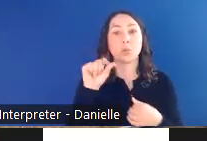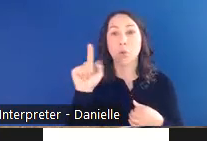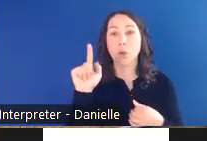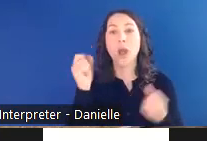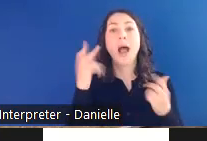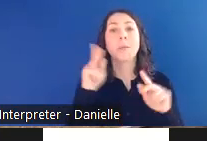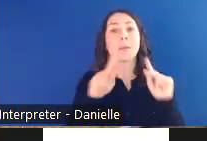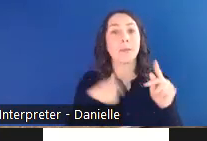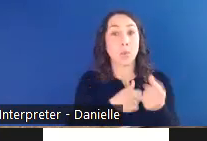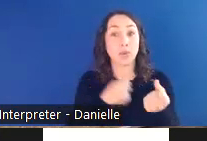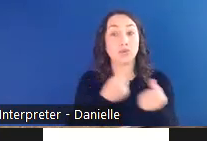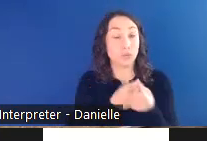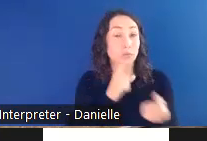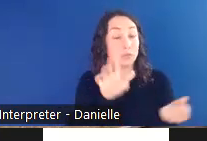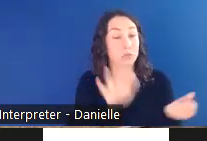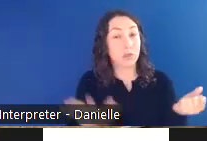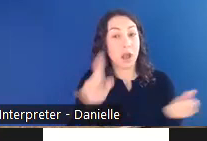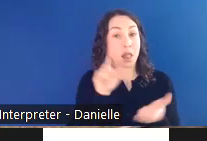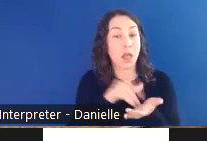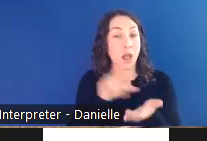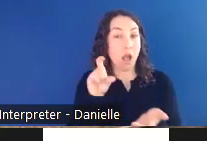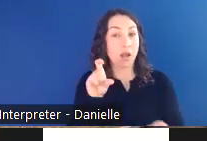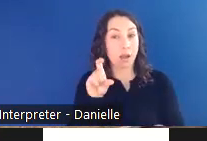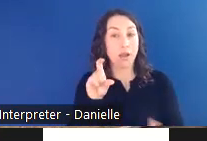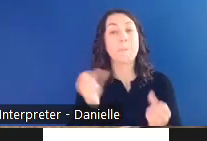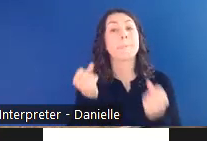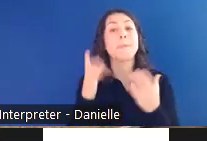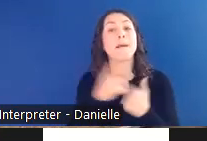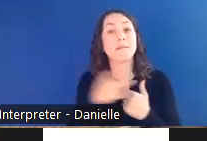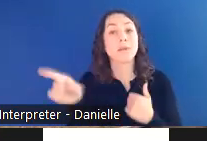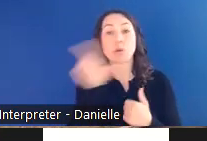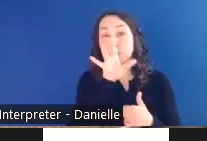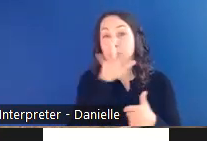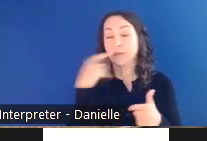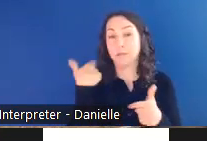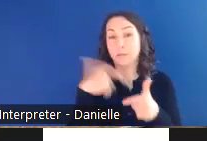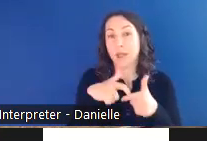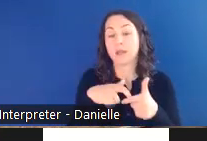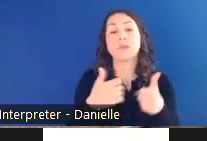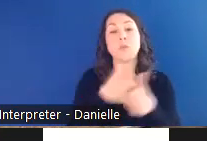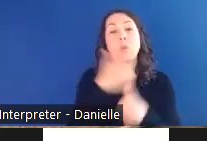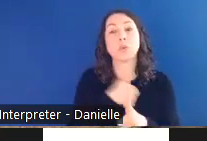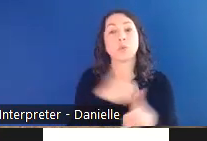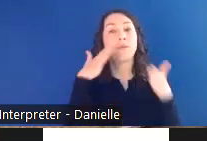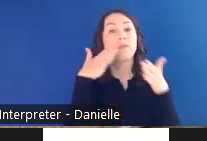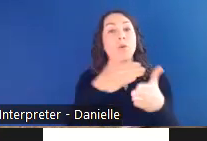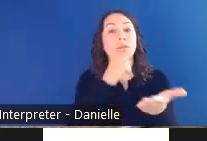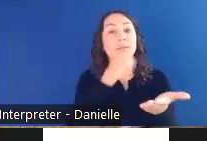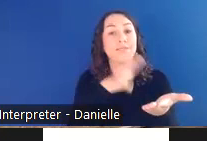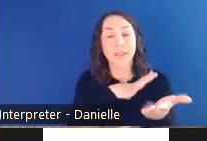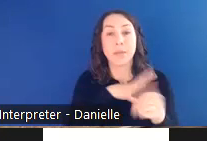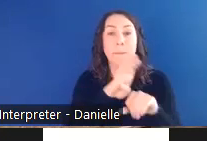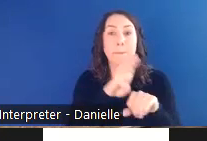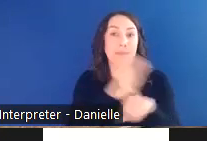which was about 1,100. And many of those are Spanish speakers. So our core market is really serving female